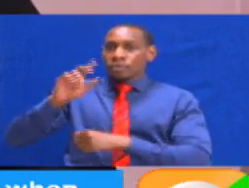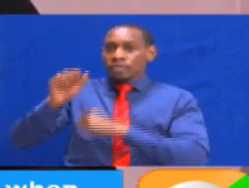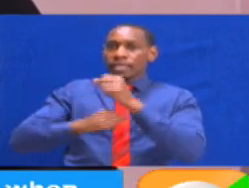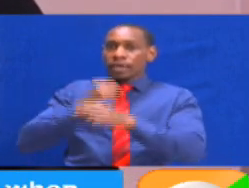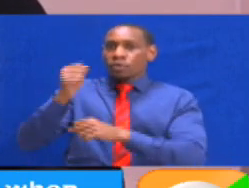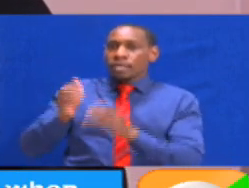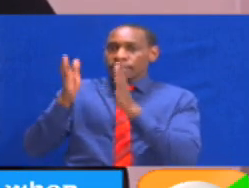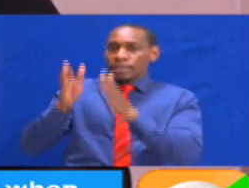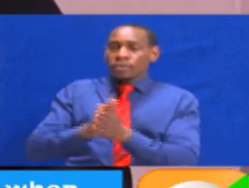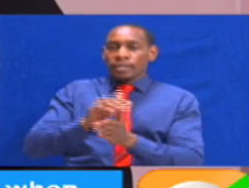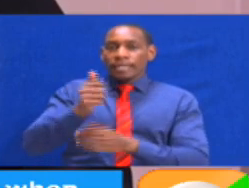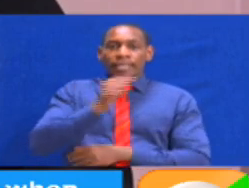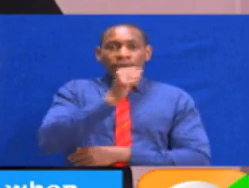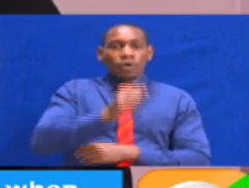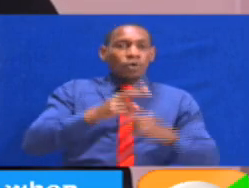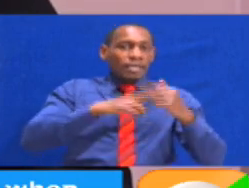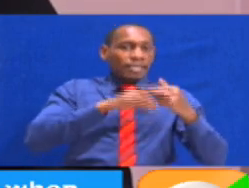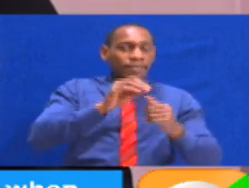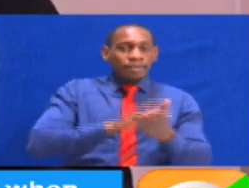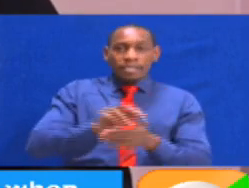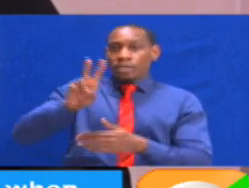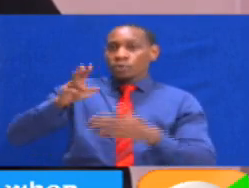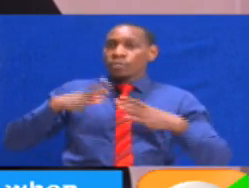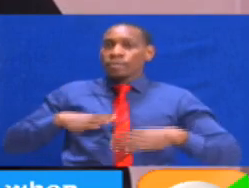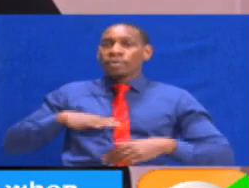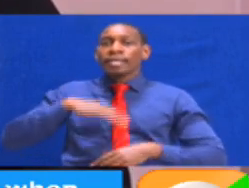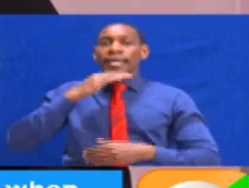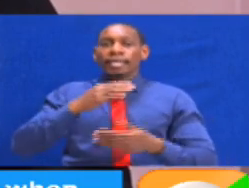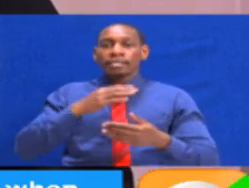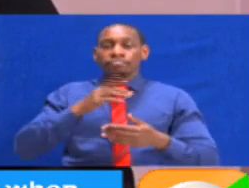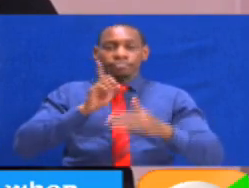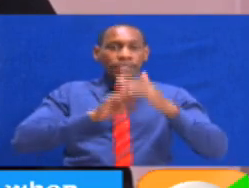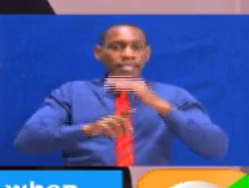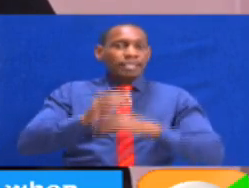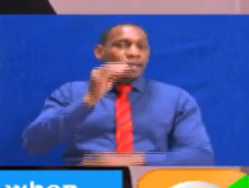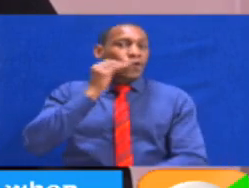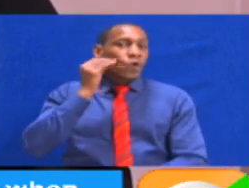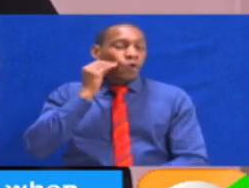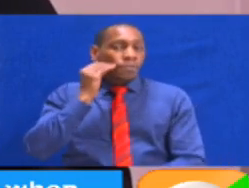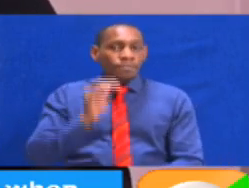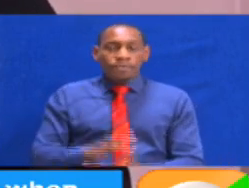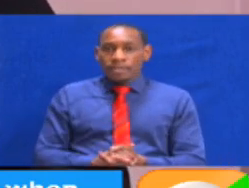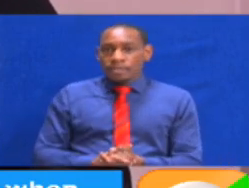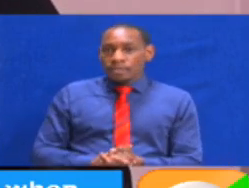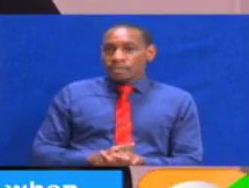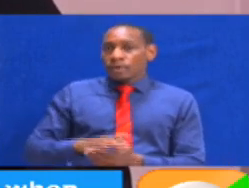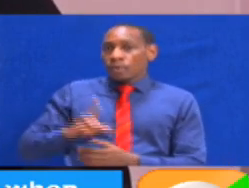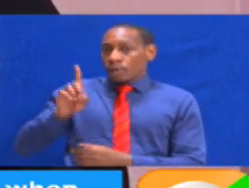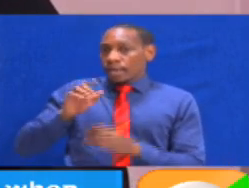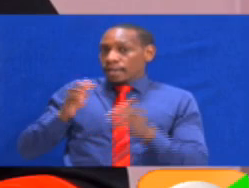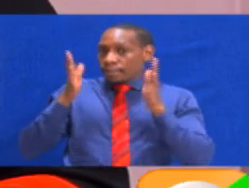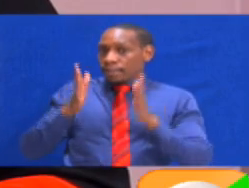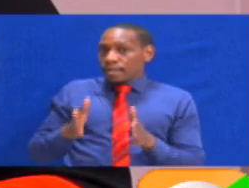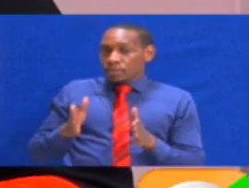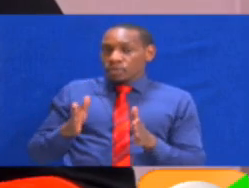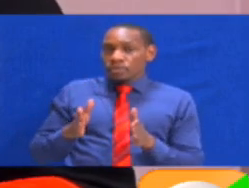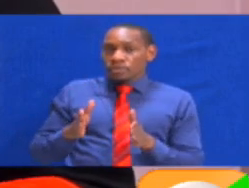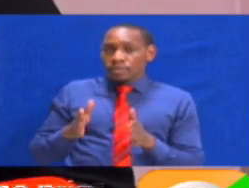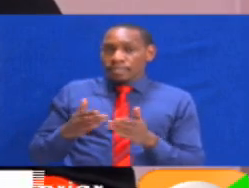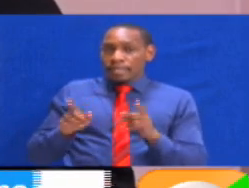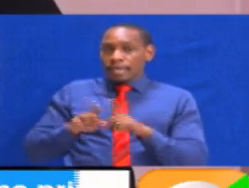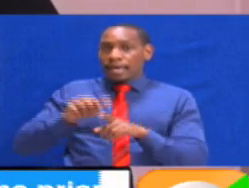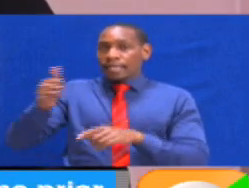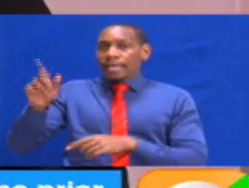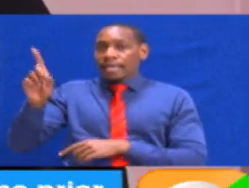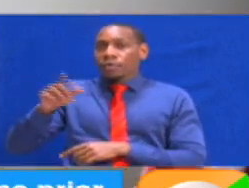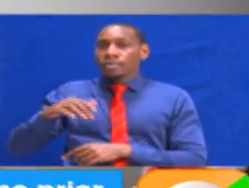another one who was in their 70s. So there were two people who died in the house. And I think today, out of the ones that we are told had passed away, one other one here in Nairobi